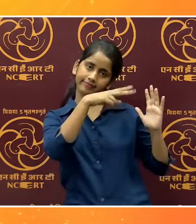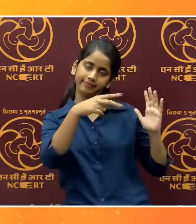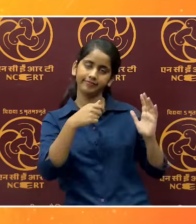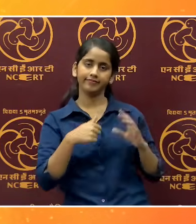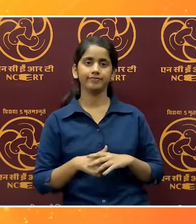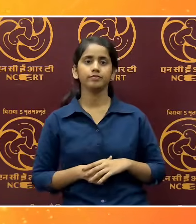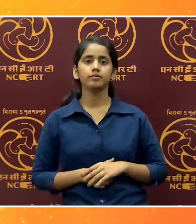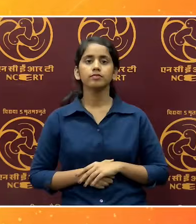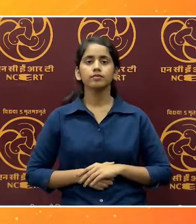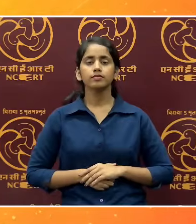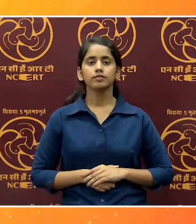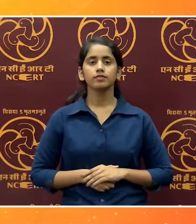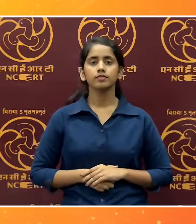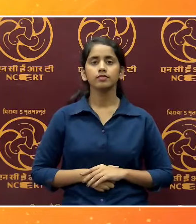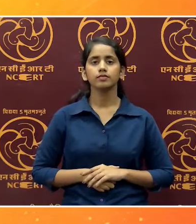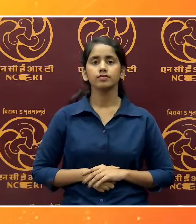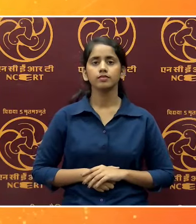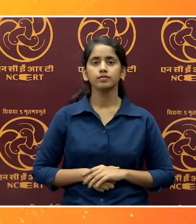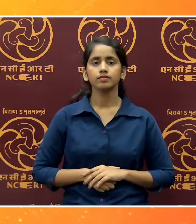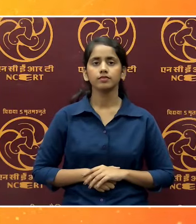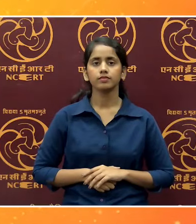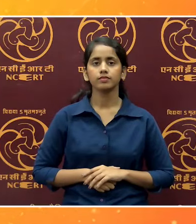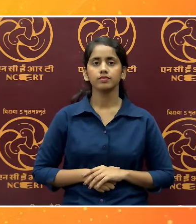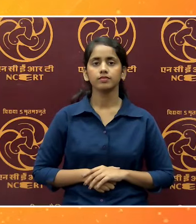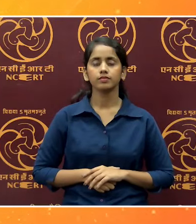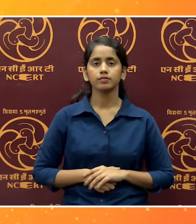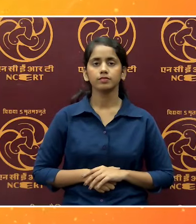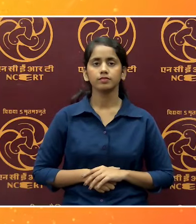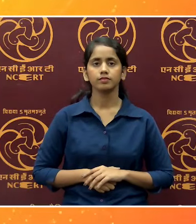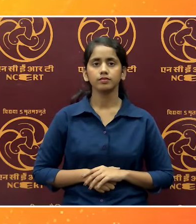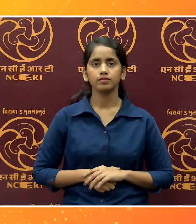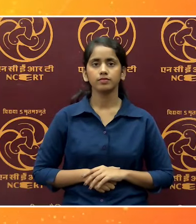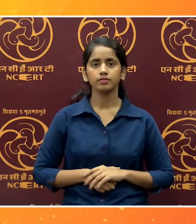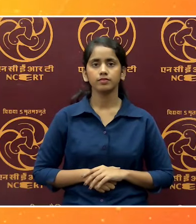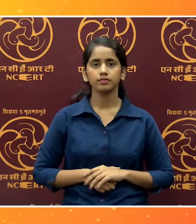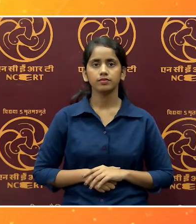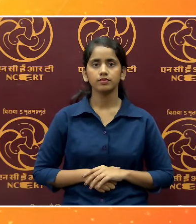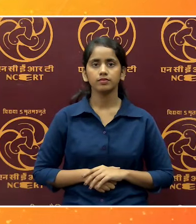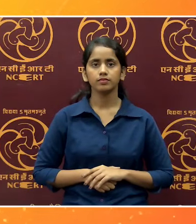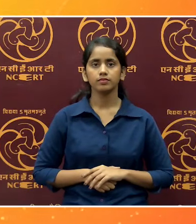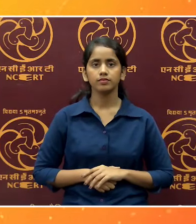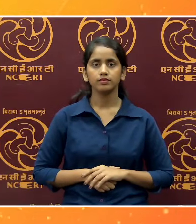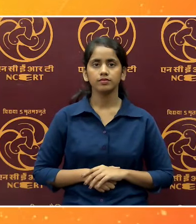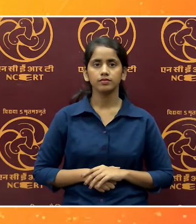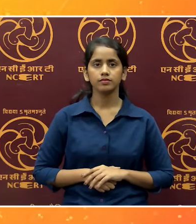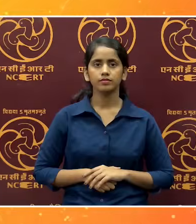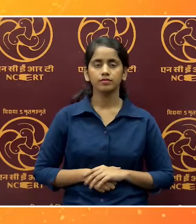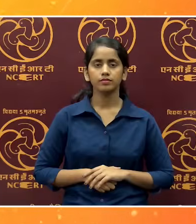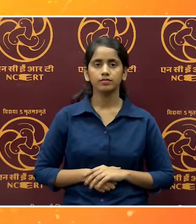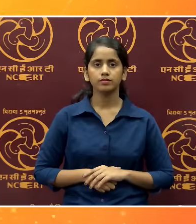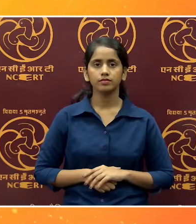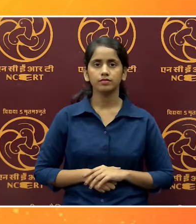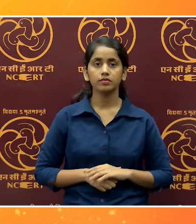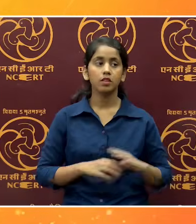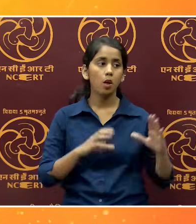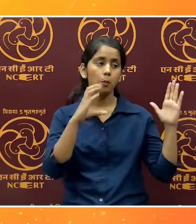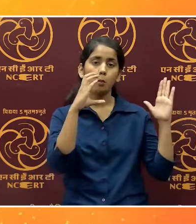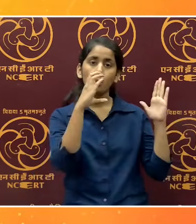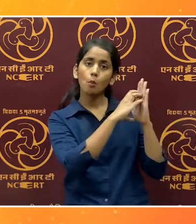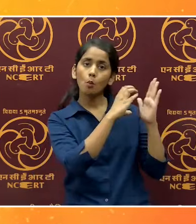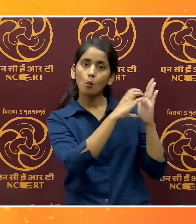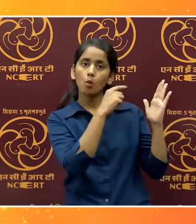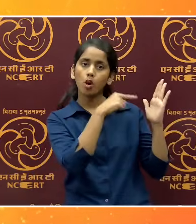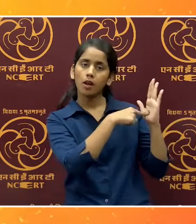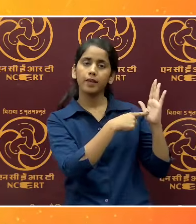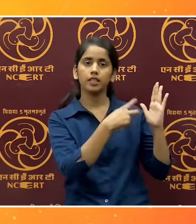rain, or hop about in a muddy drain. As a tadpole, I swim with cheer, a tiny